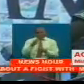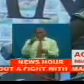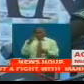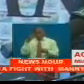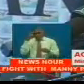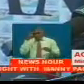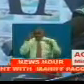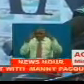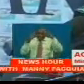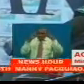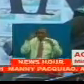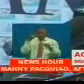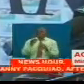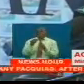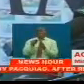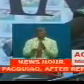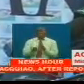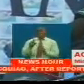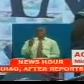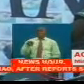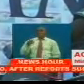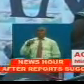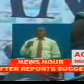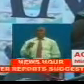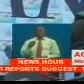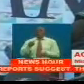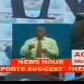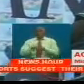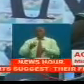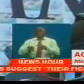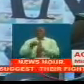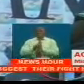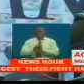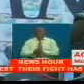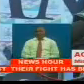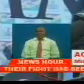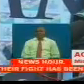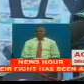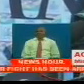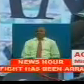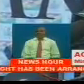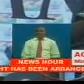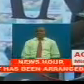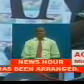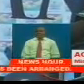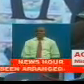low hydrology. Con units cannot also operate at full installed